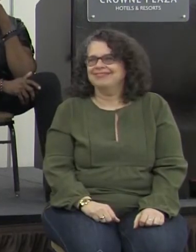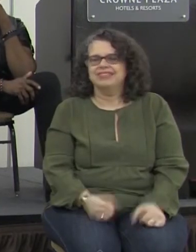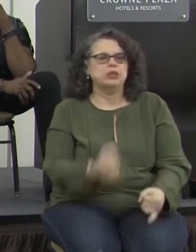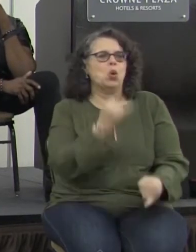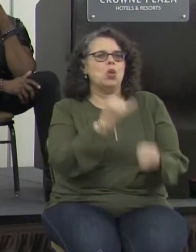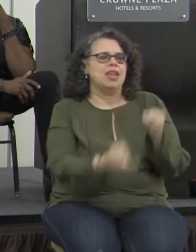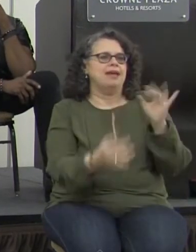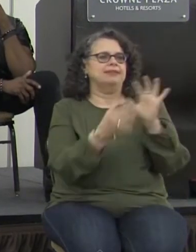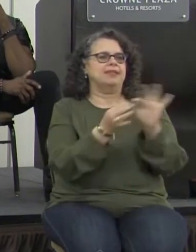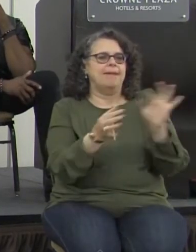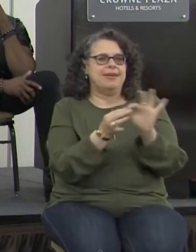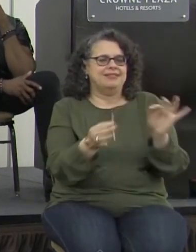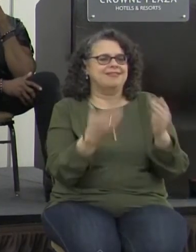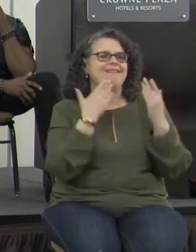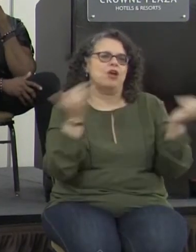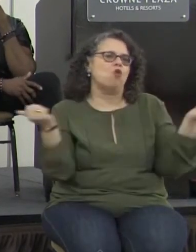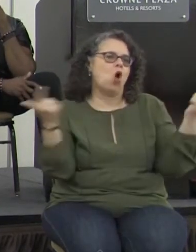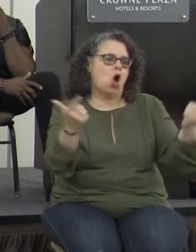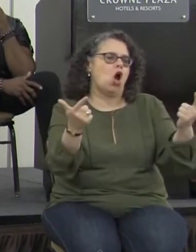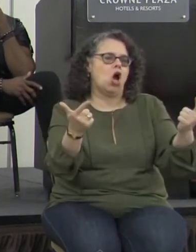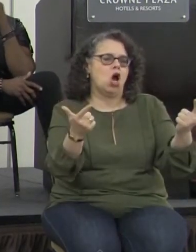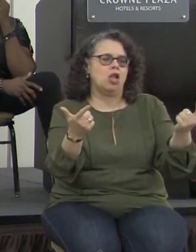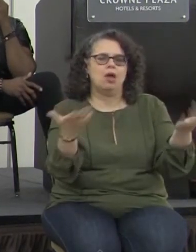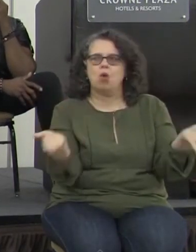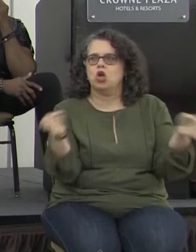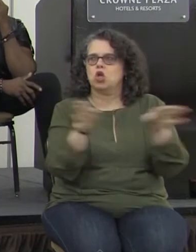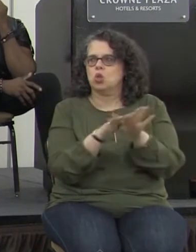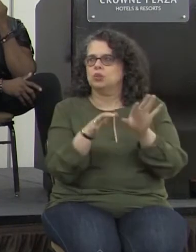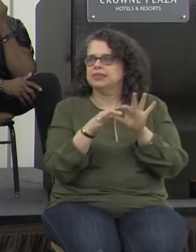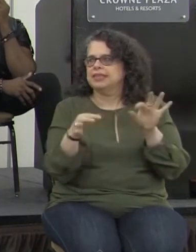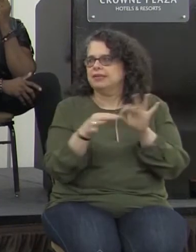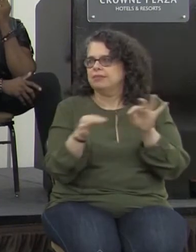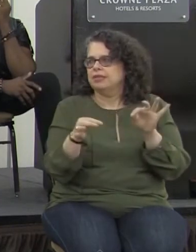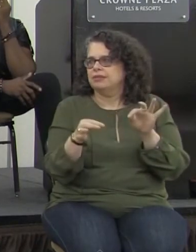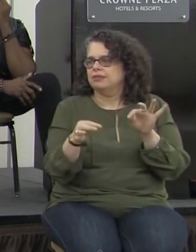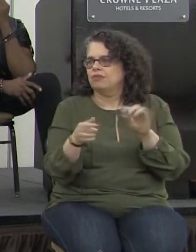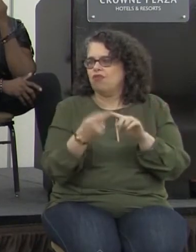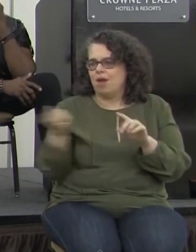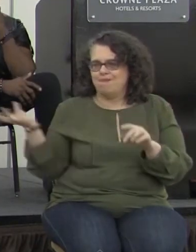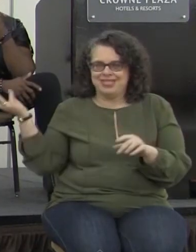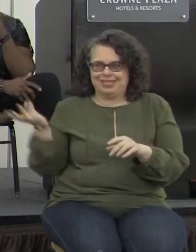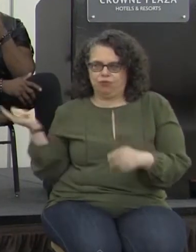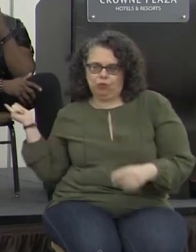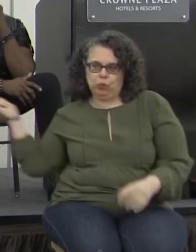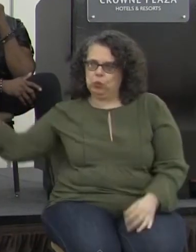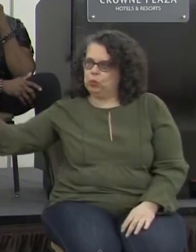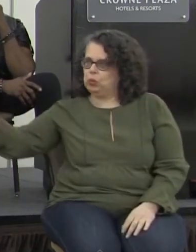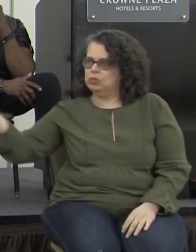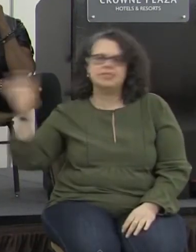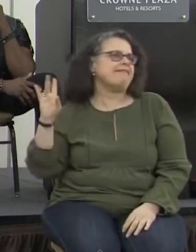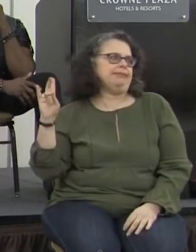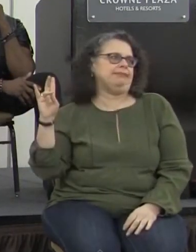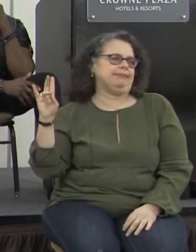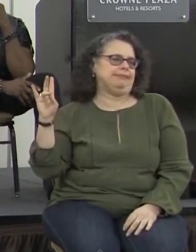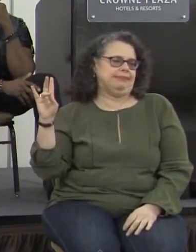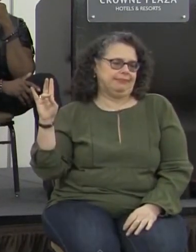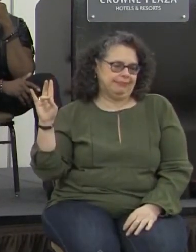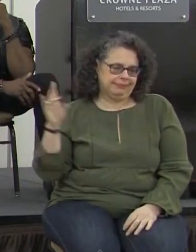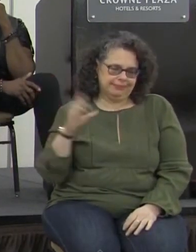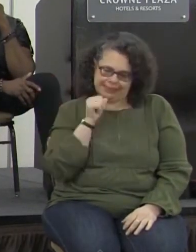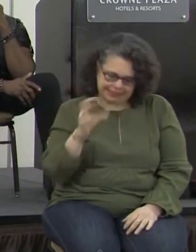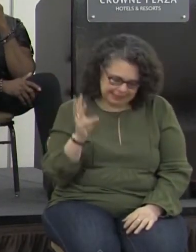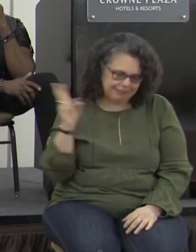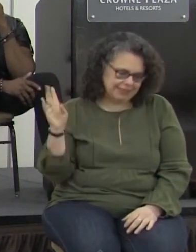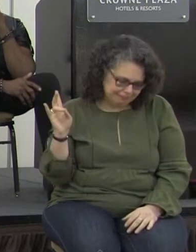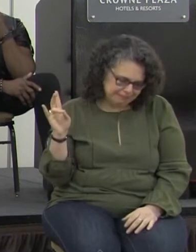Last comments. Thank you all. I want a closing statement from the 6 of you, 1, 2, 3, 7 of you up here.